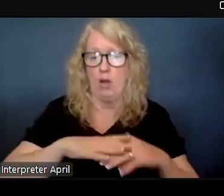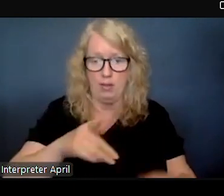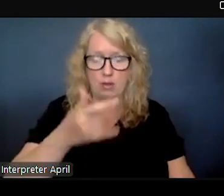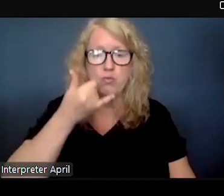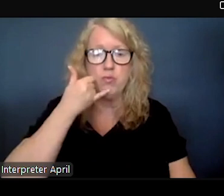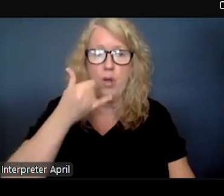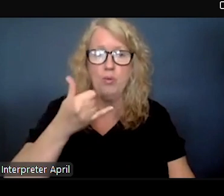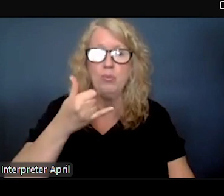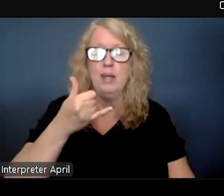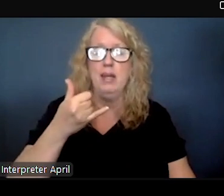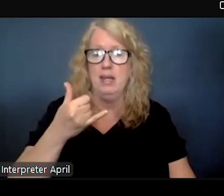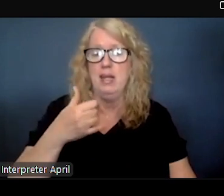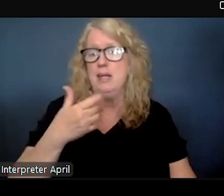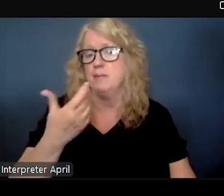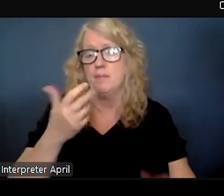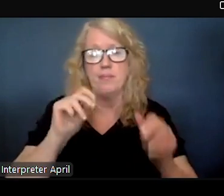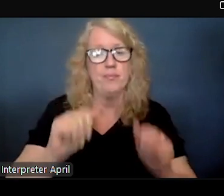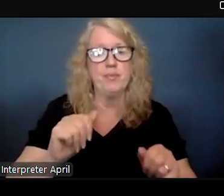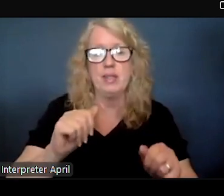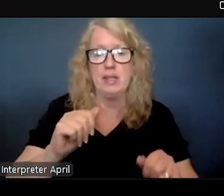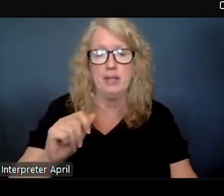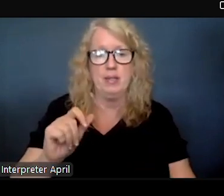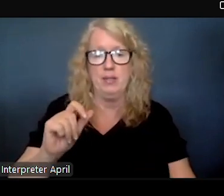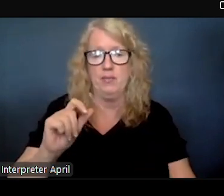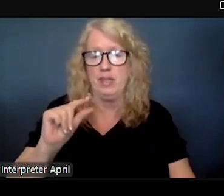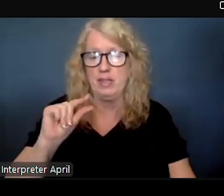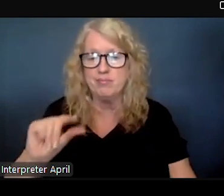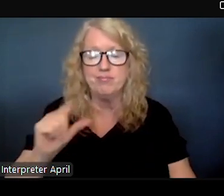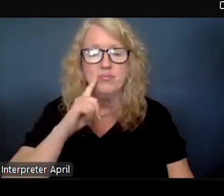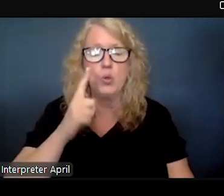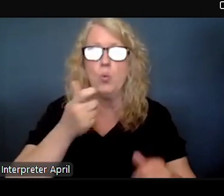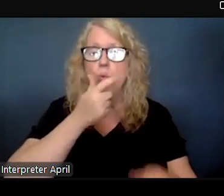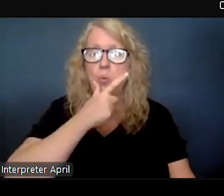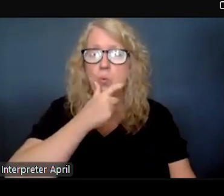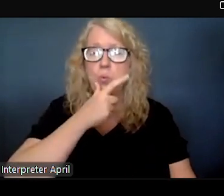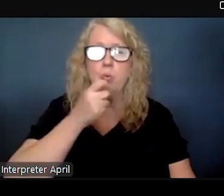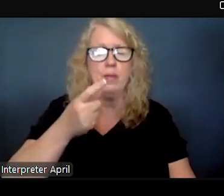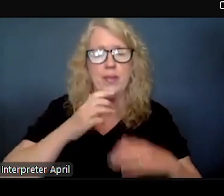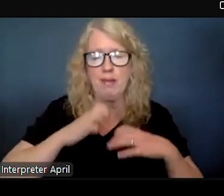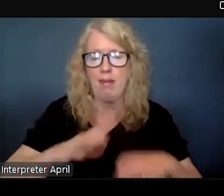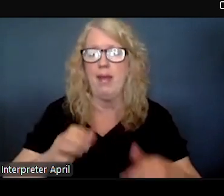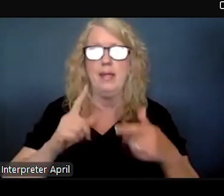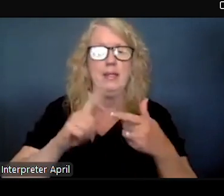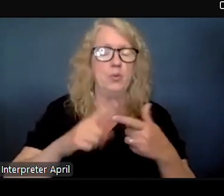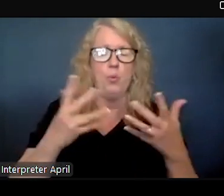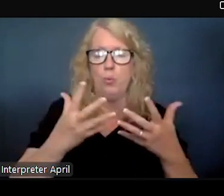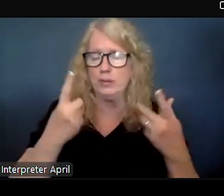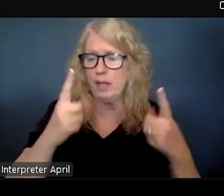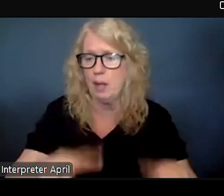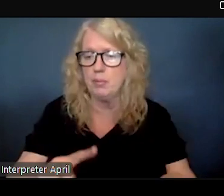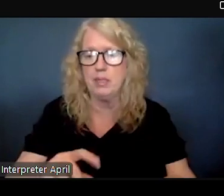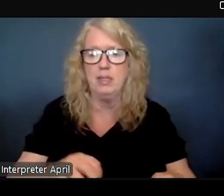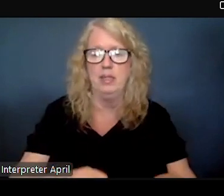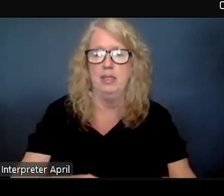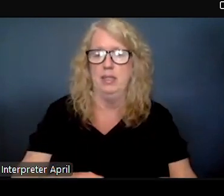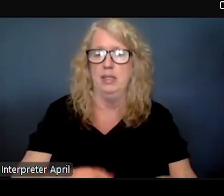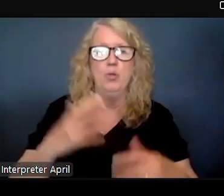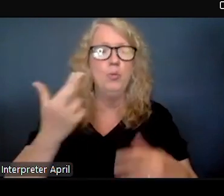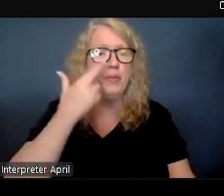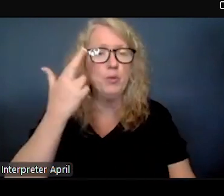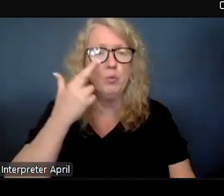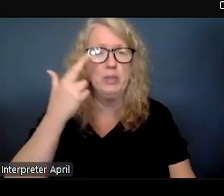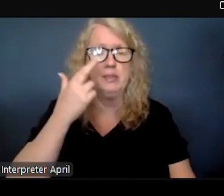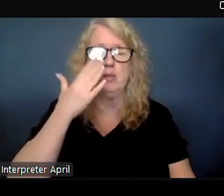phone, and they get like a small snip of, who's a client, what's happening, what's the reason for